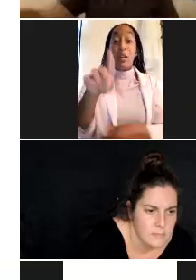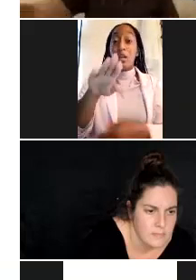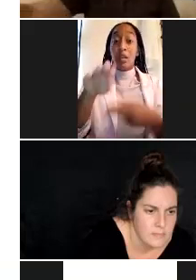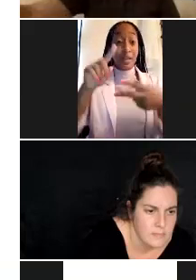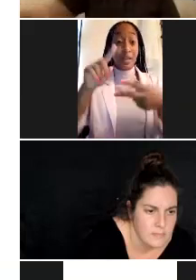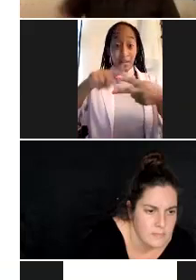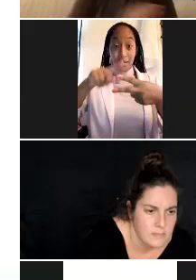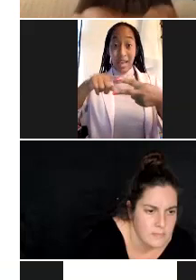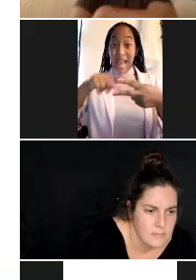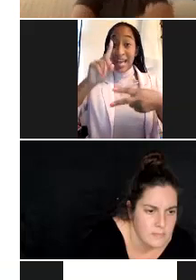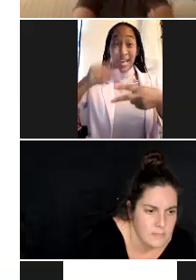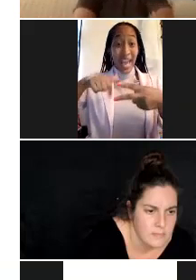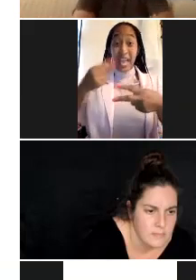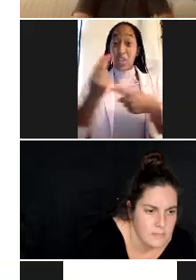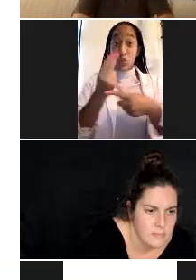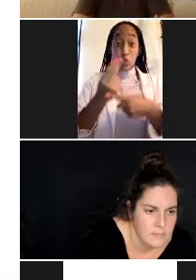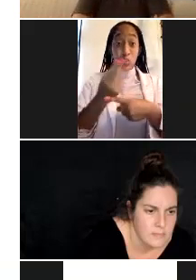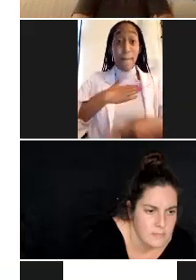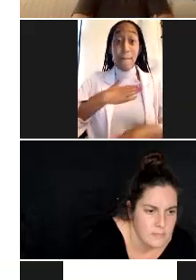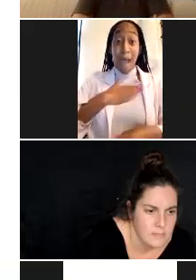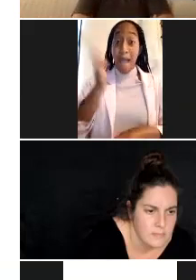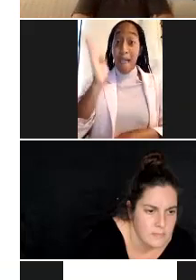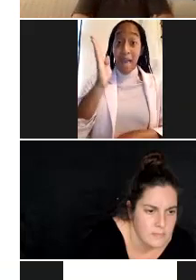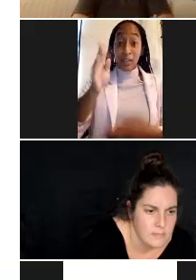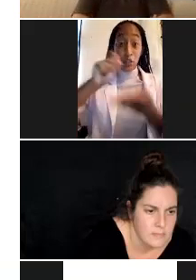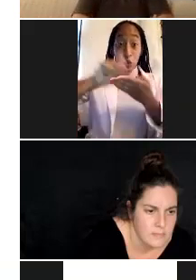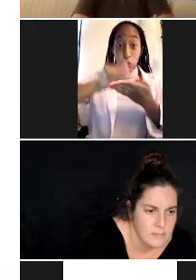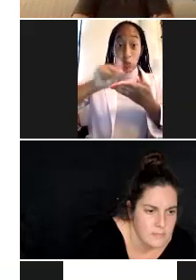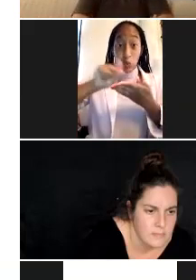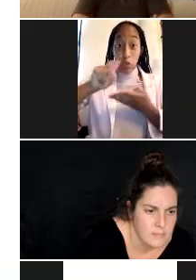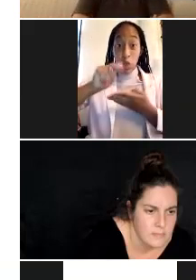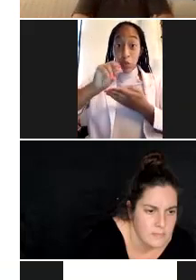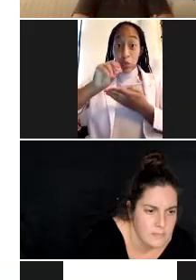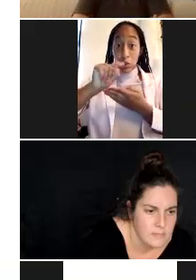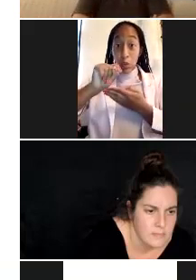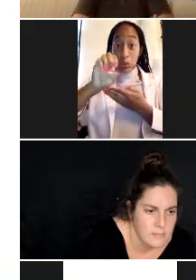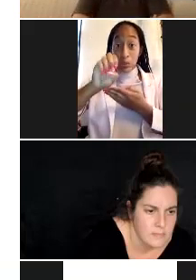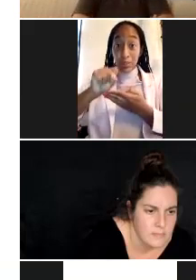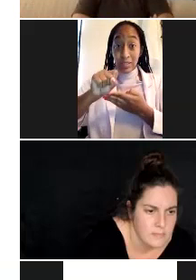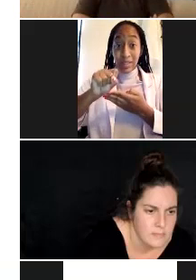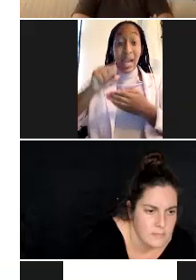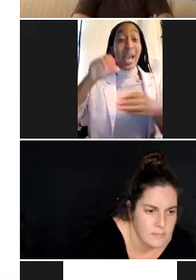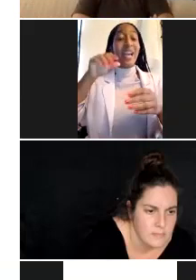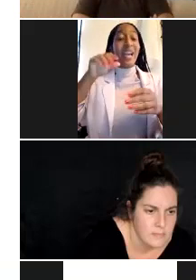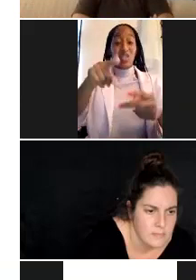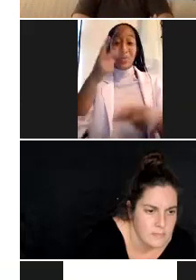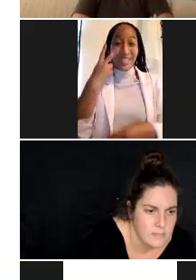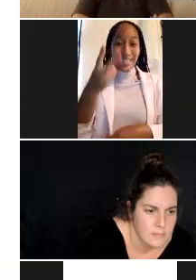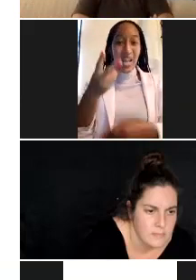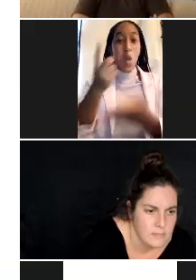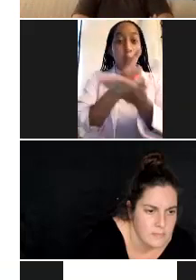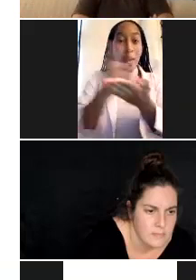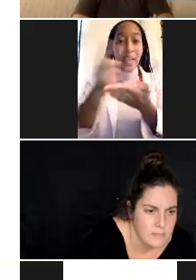notes. Okay, because in the weekly overview, my lecture notes say supplemental, right? Can't use my lecture